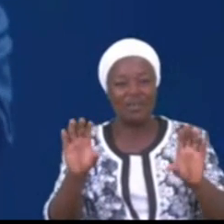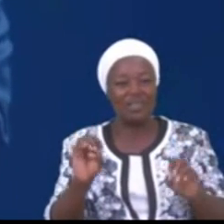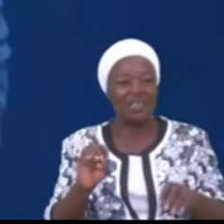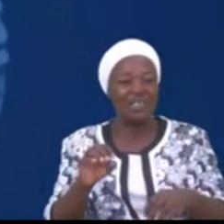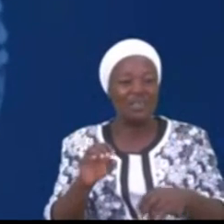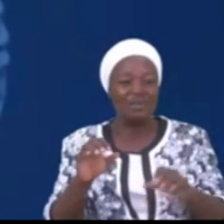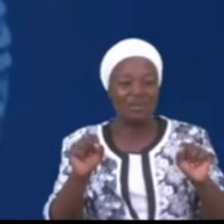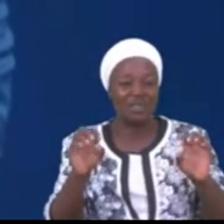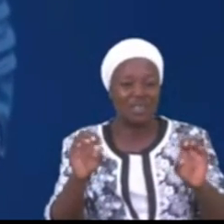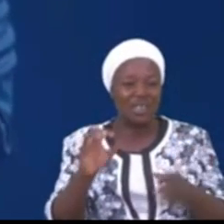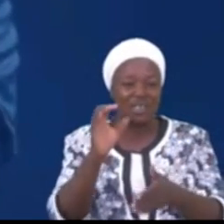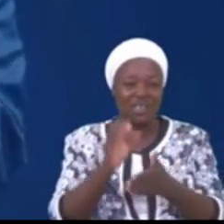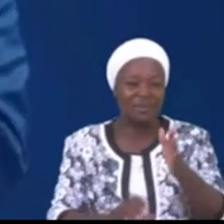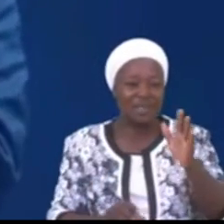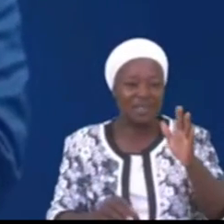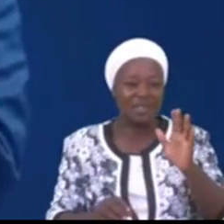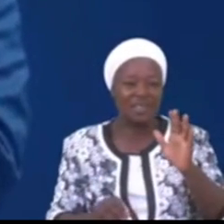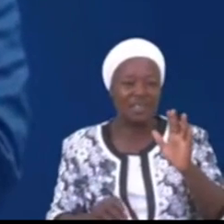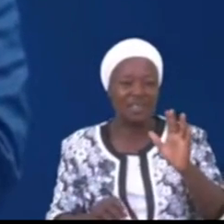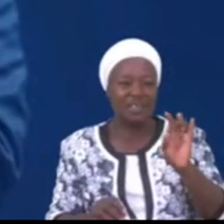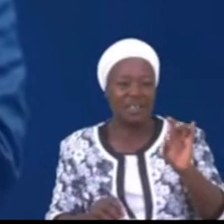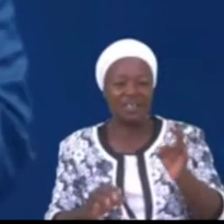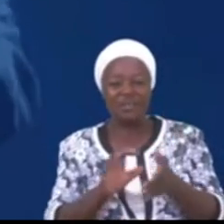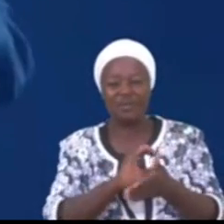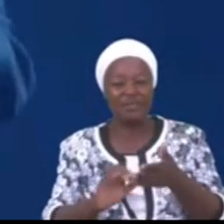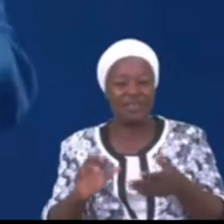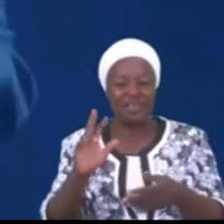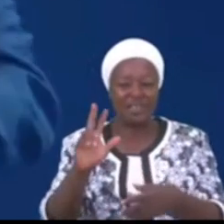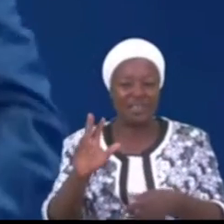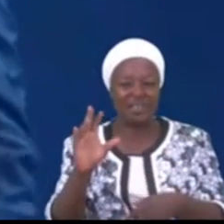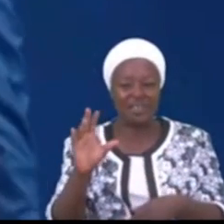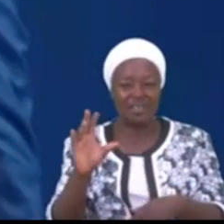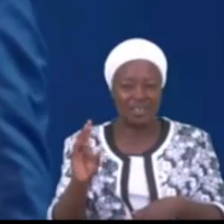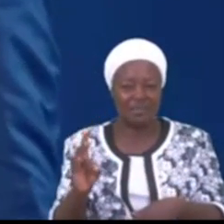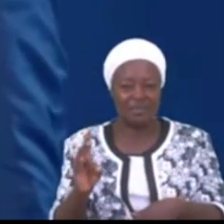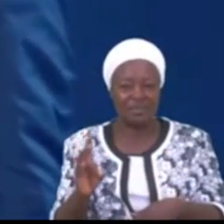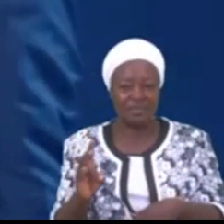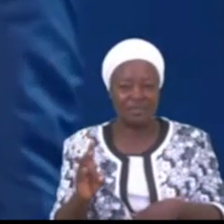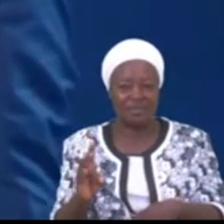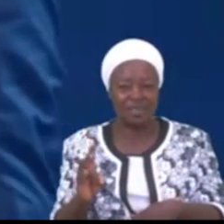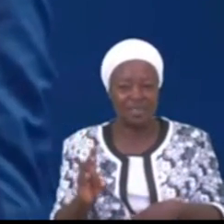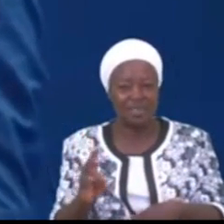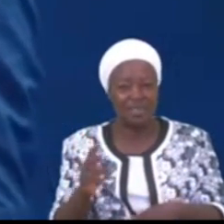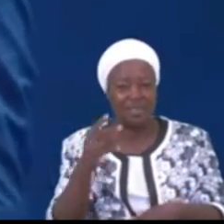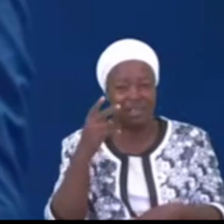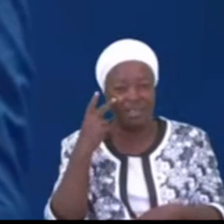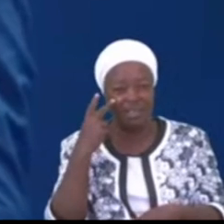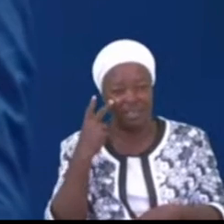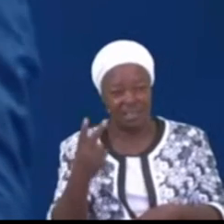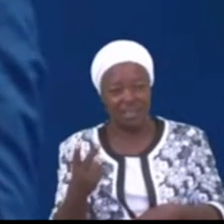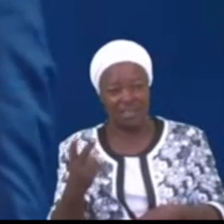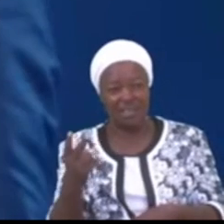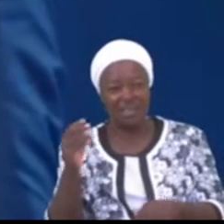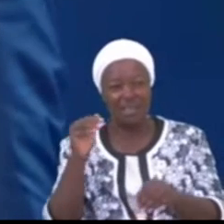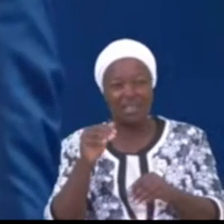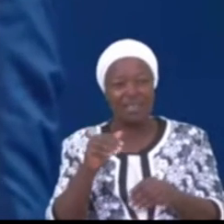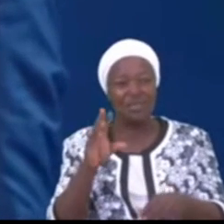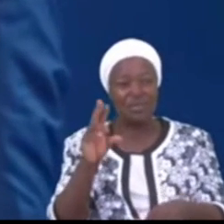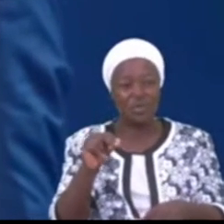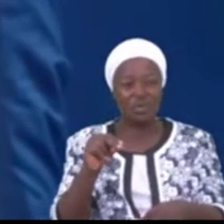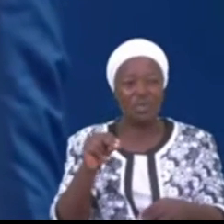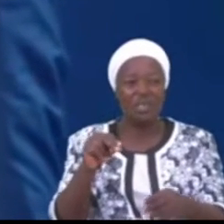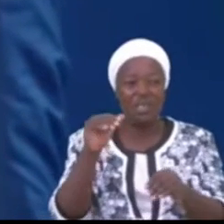8, we're looking at verse 37. Nay, in all these things, as we are going back